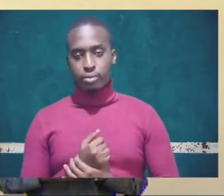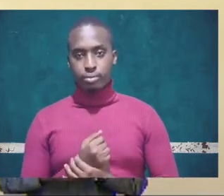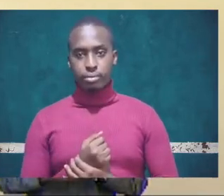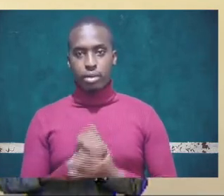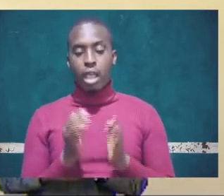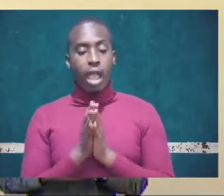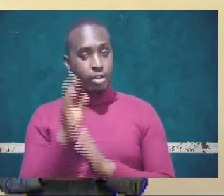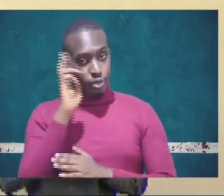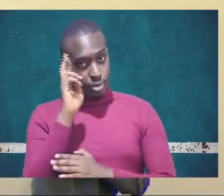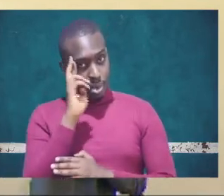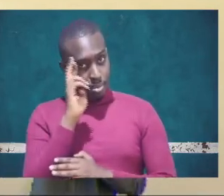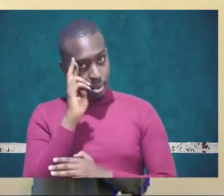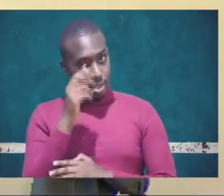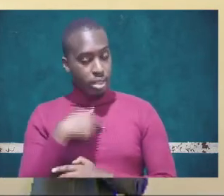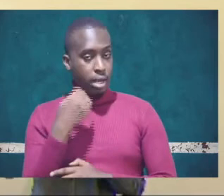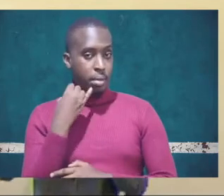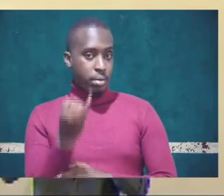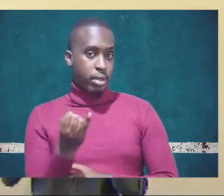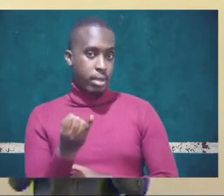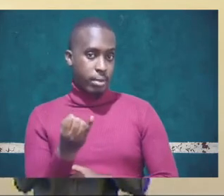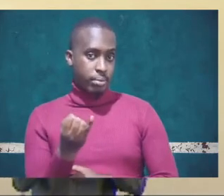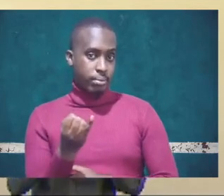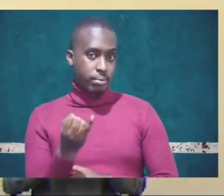And you remember, I told you,